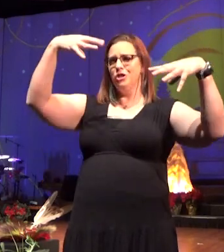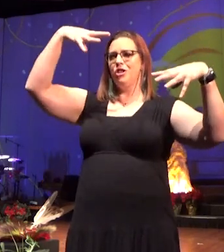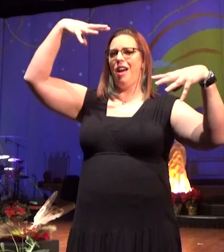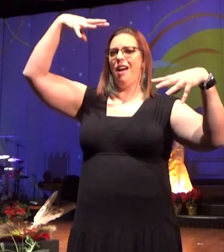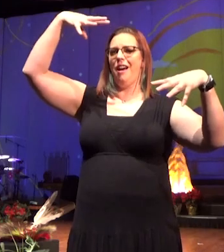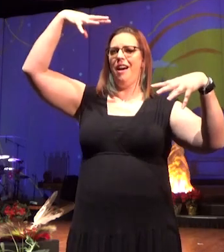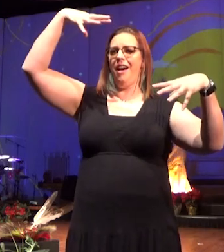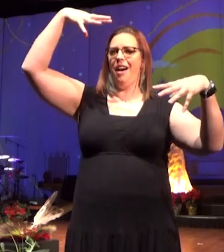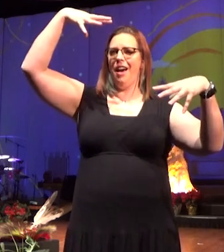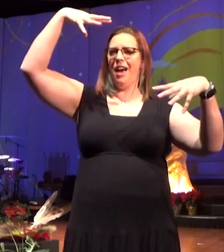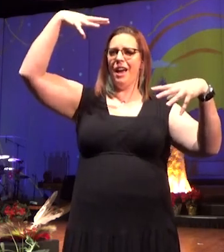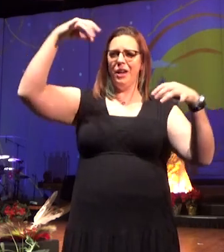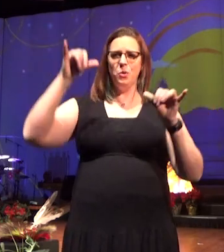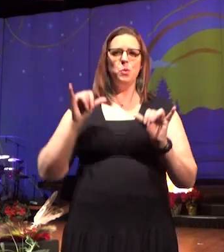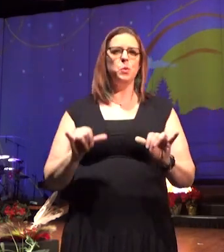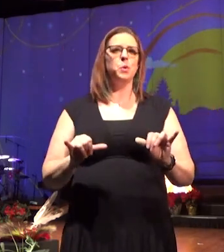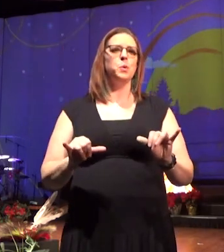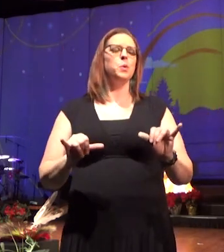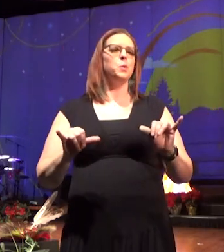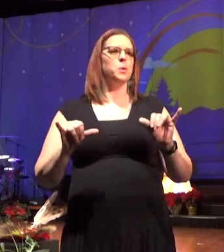me.